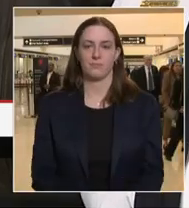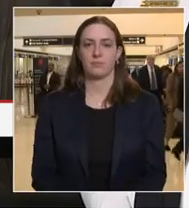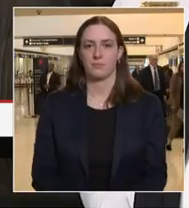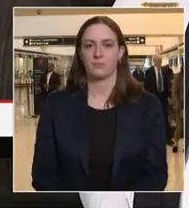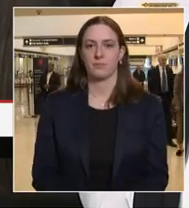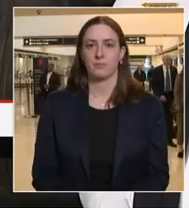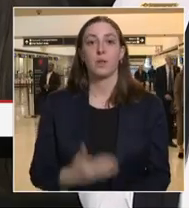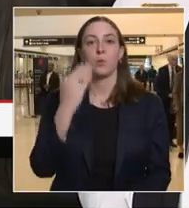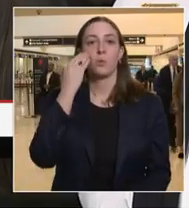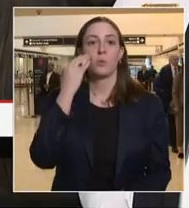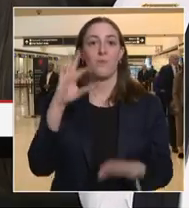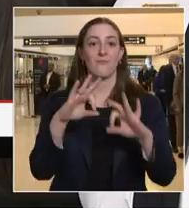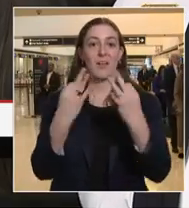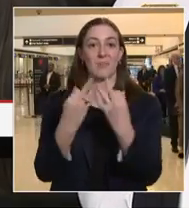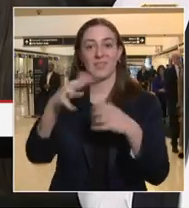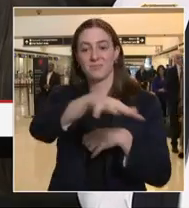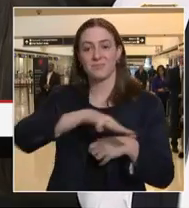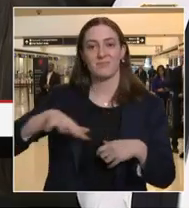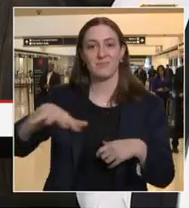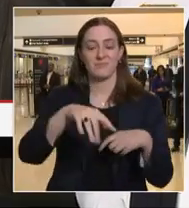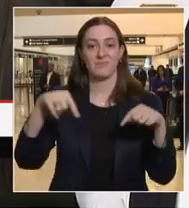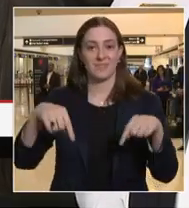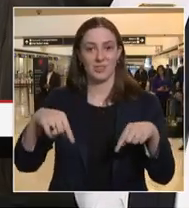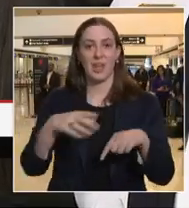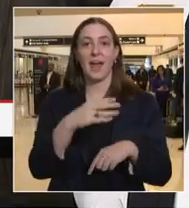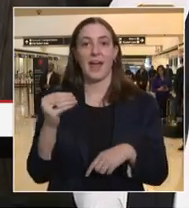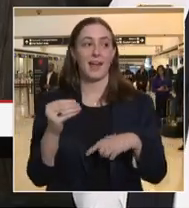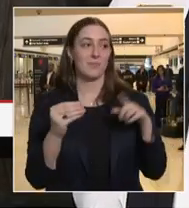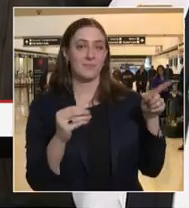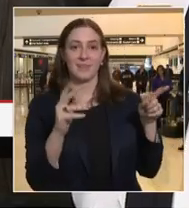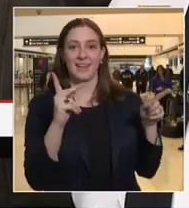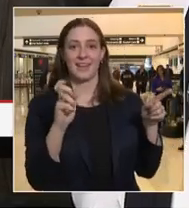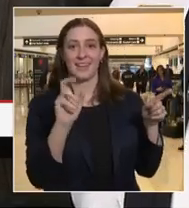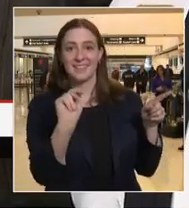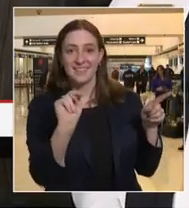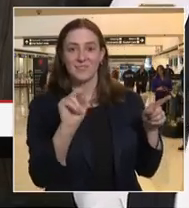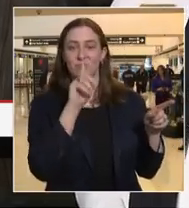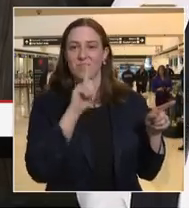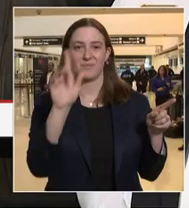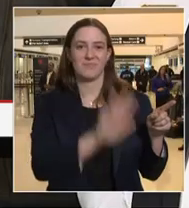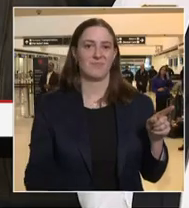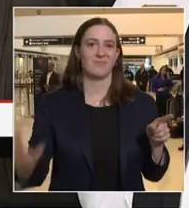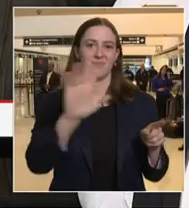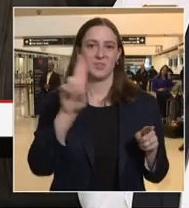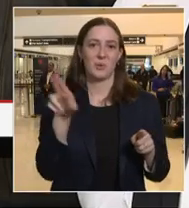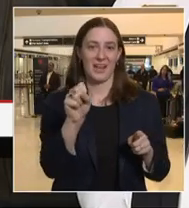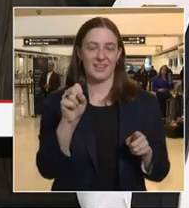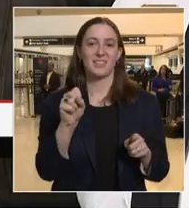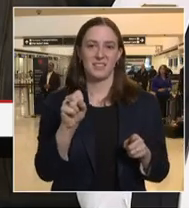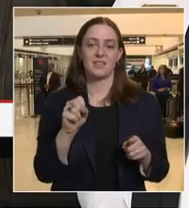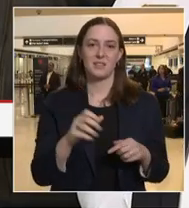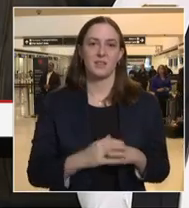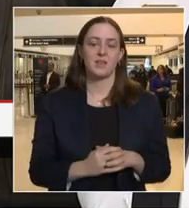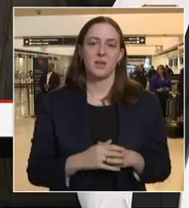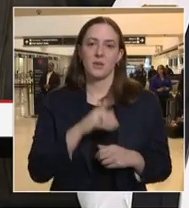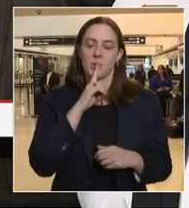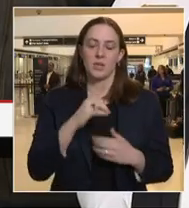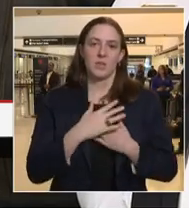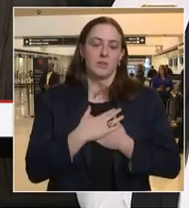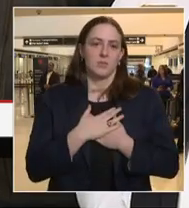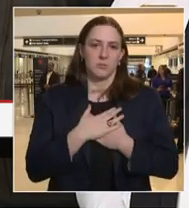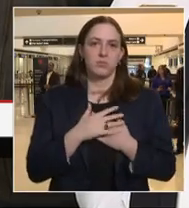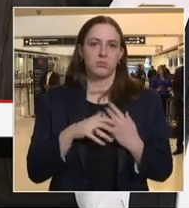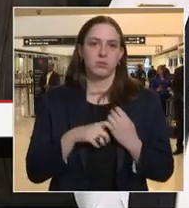our region as well as in Kansas and across the country. This morning we all share in a profound sense of